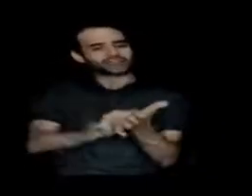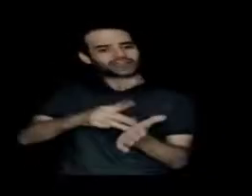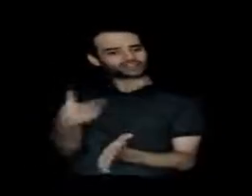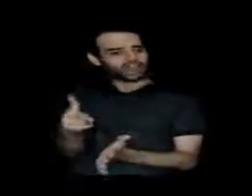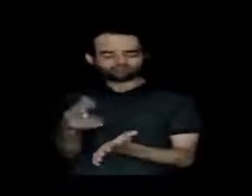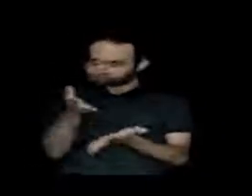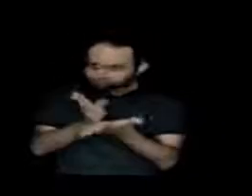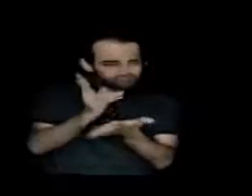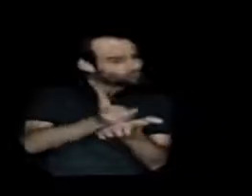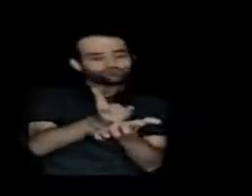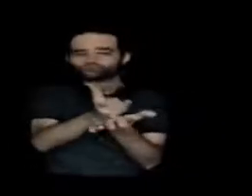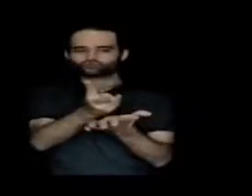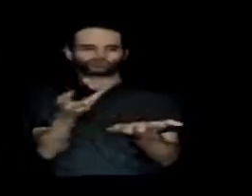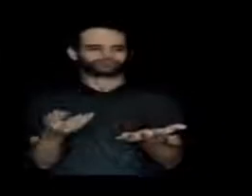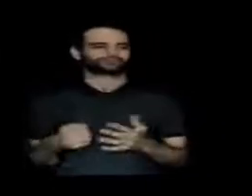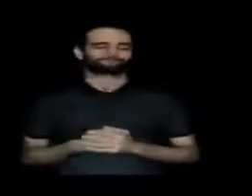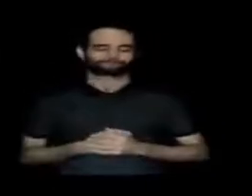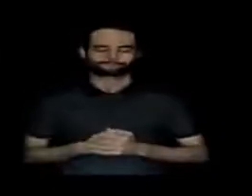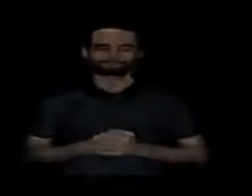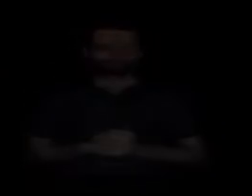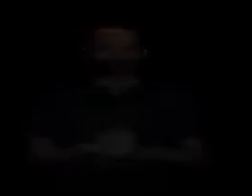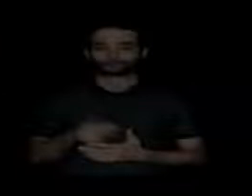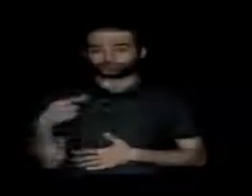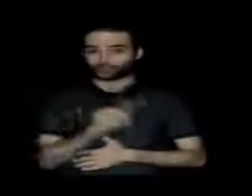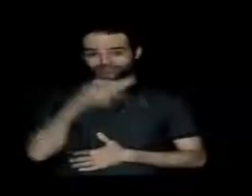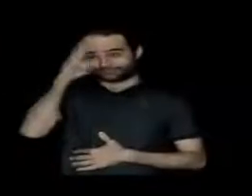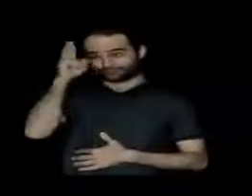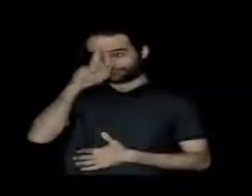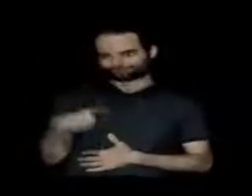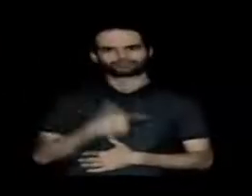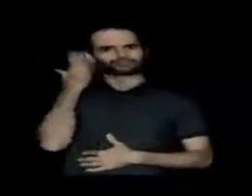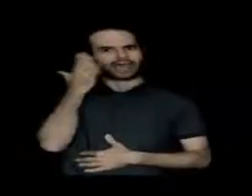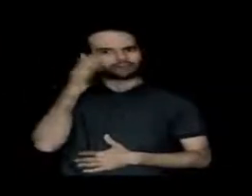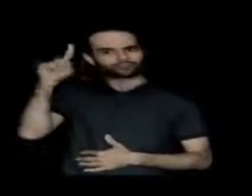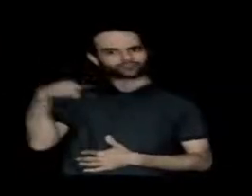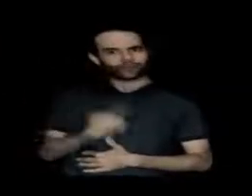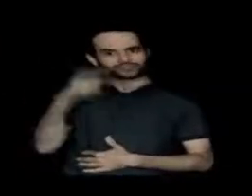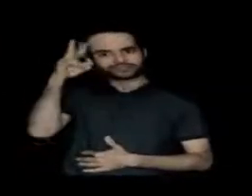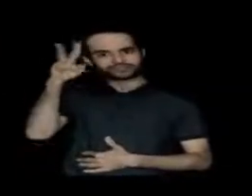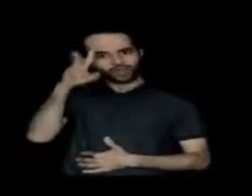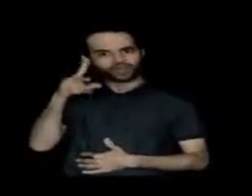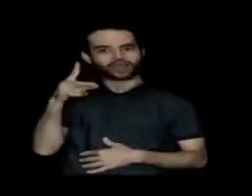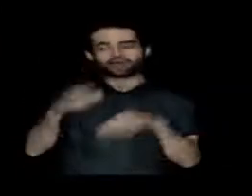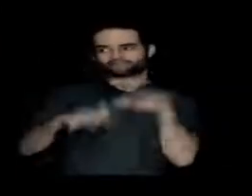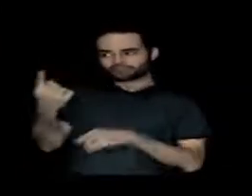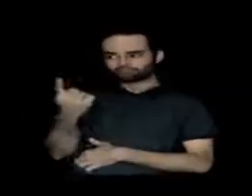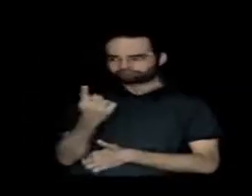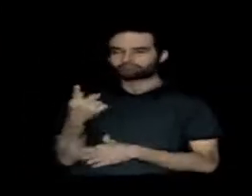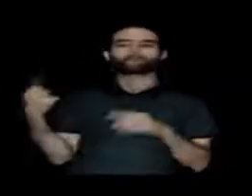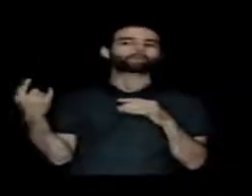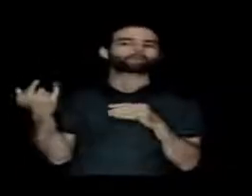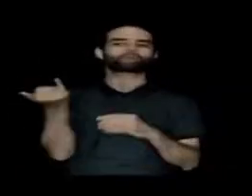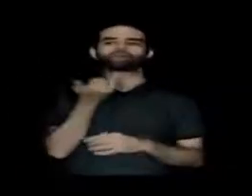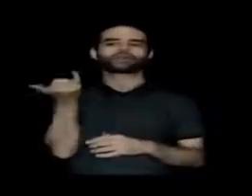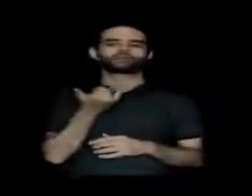away and see no hope, no way out, and we get very sad about it, and she doesn't. She faces the